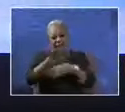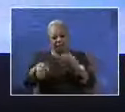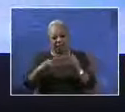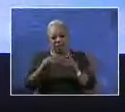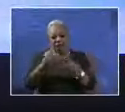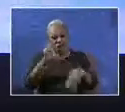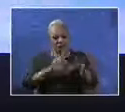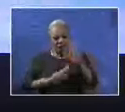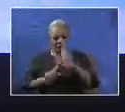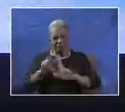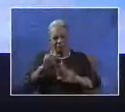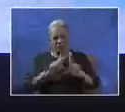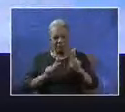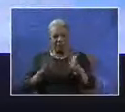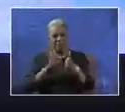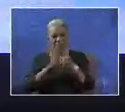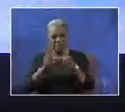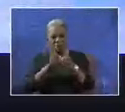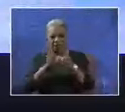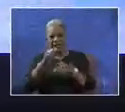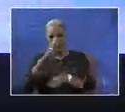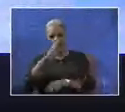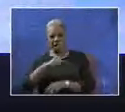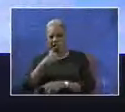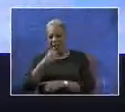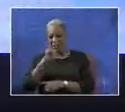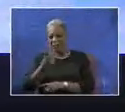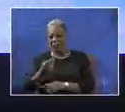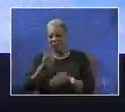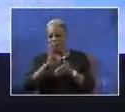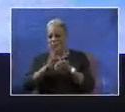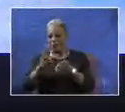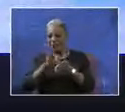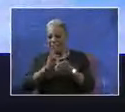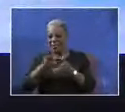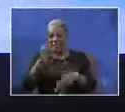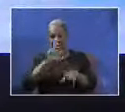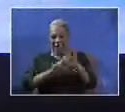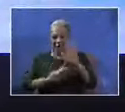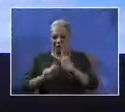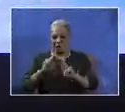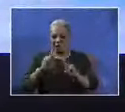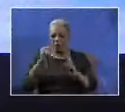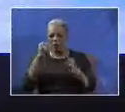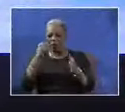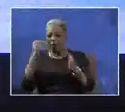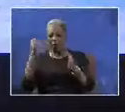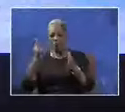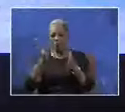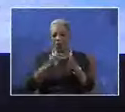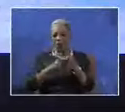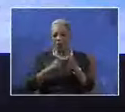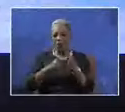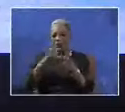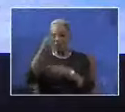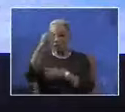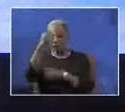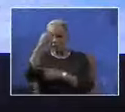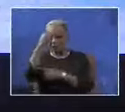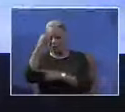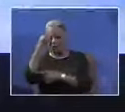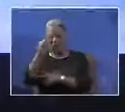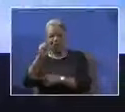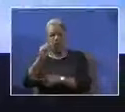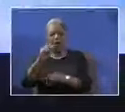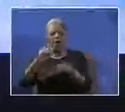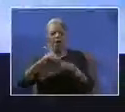congregation, take a census. God tells them to take a census. According, look at this, by their father's household, according to the